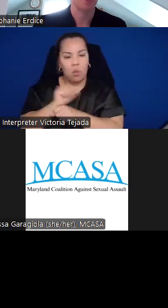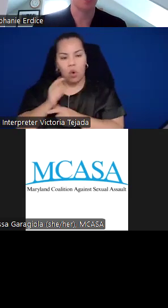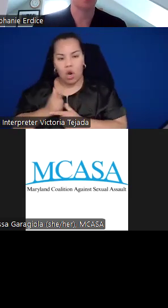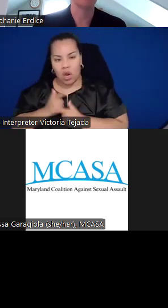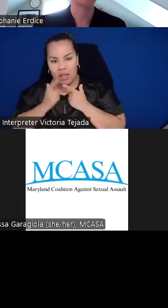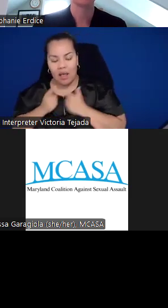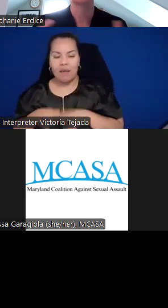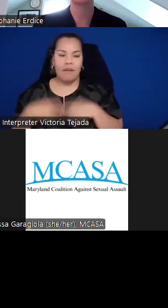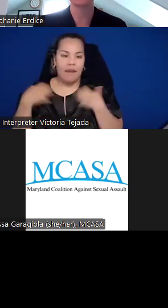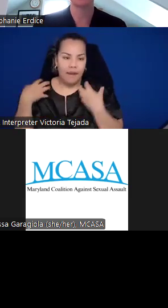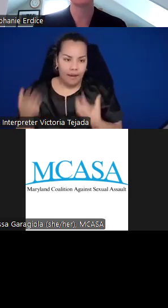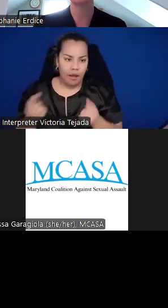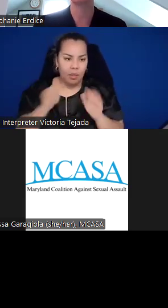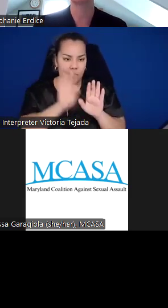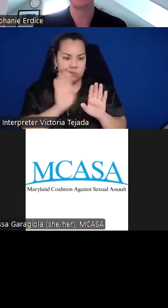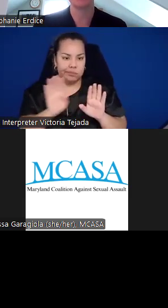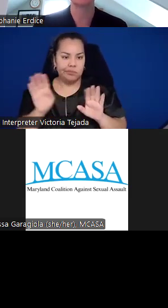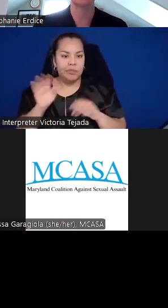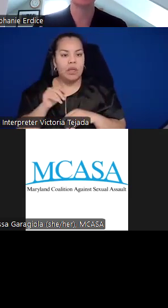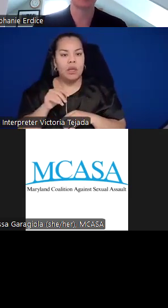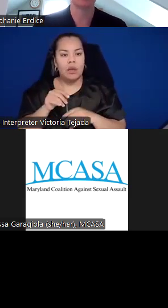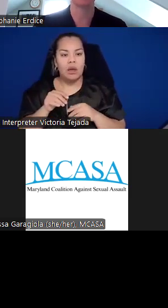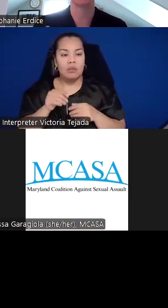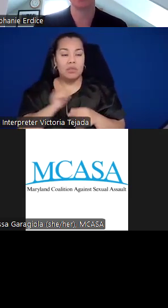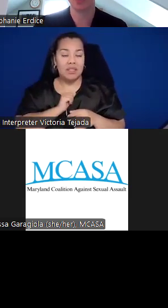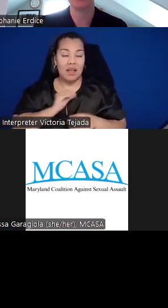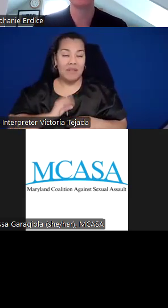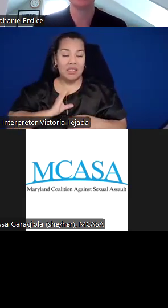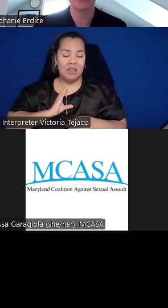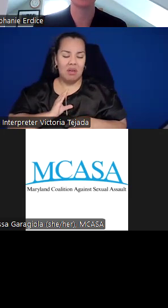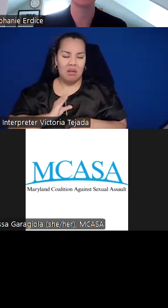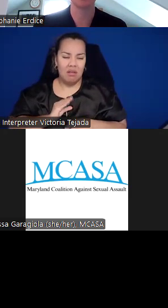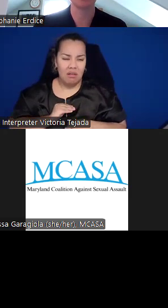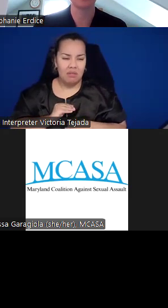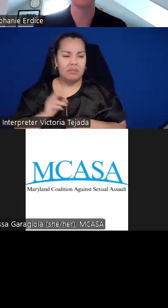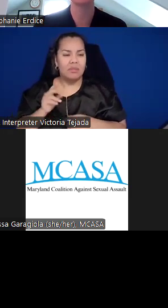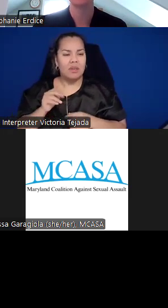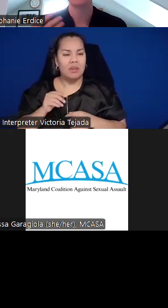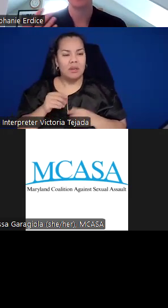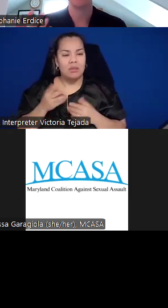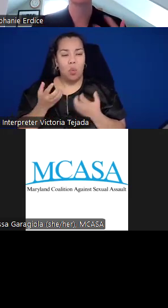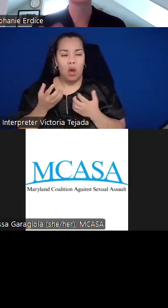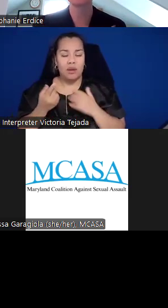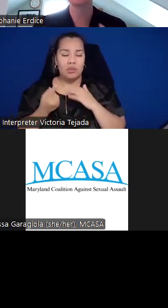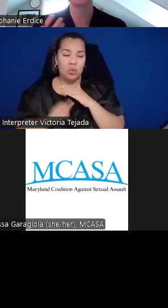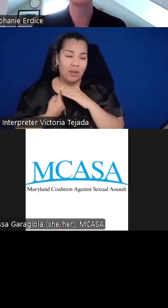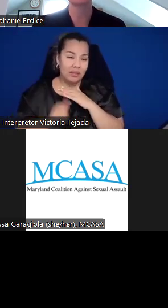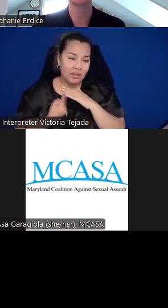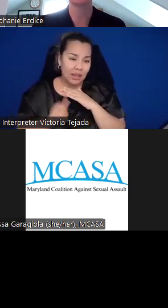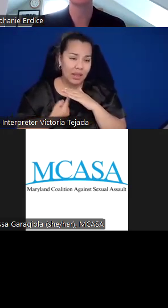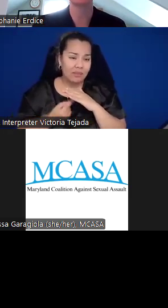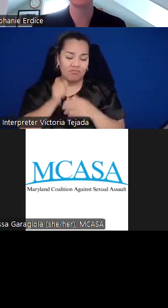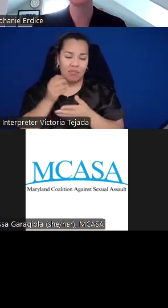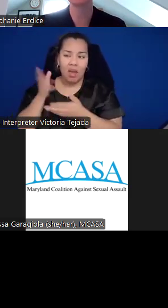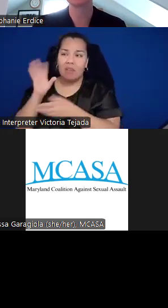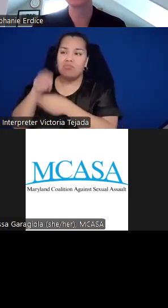up. Losing self-esteem, wanting to isolate. People talked about not wanting to engage in social things. Personal life, you can see